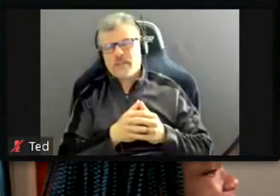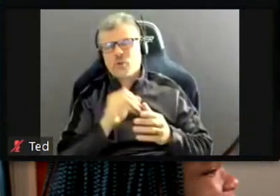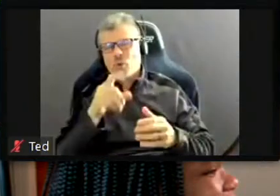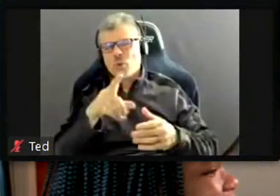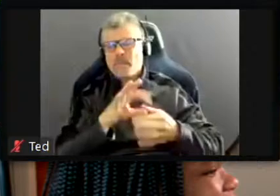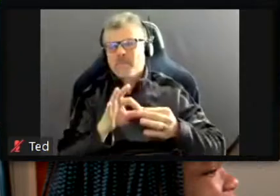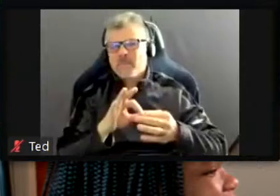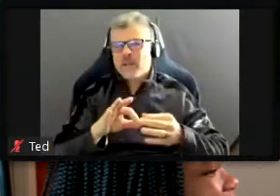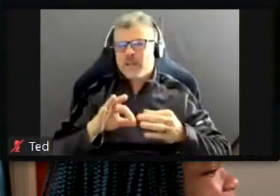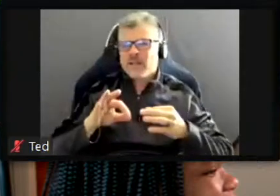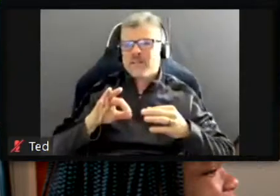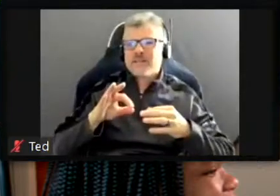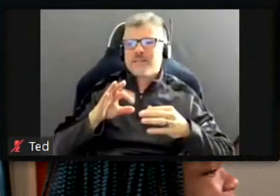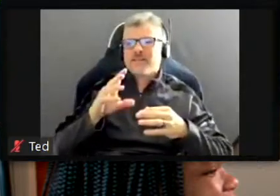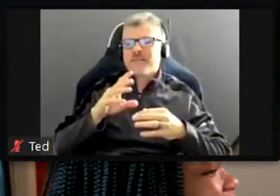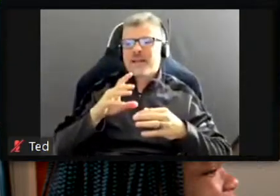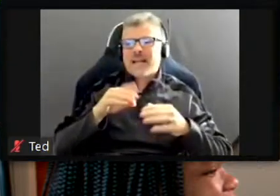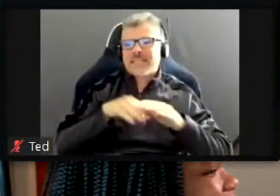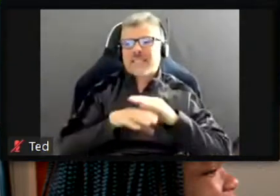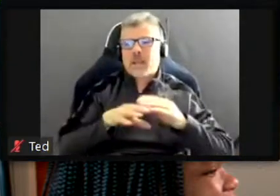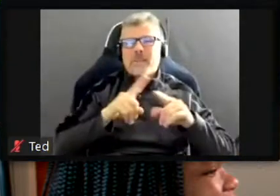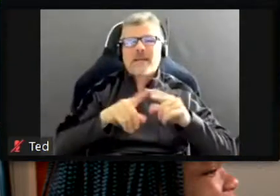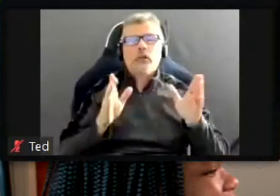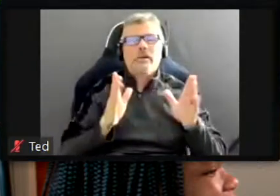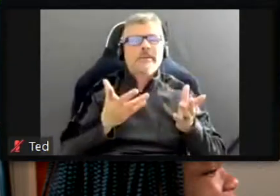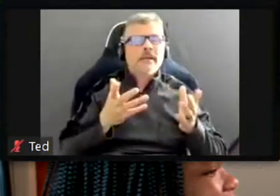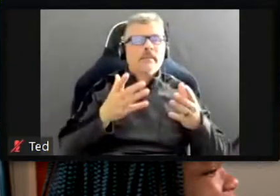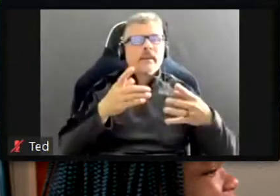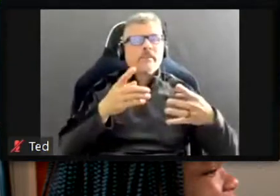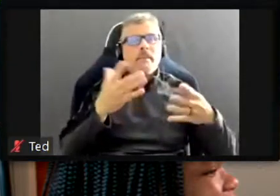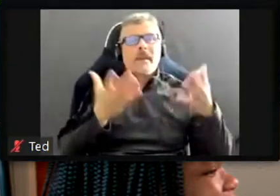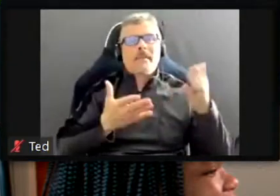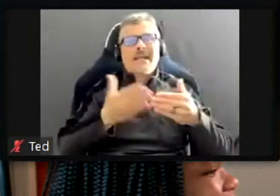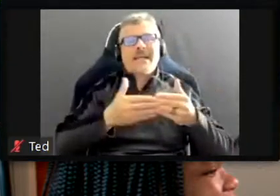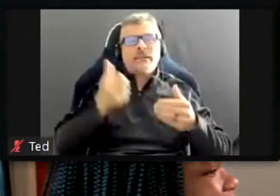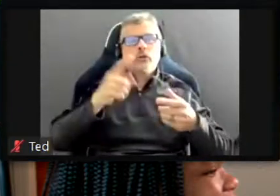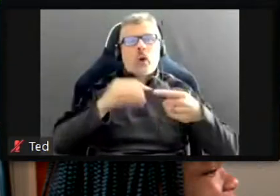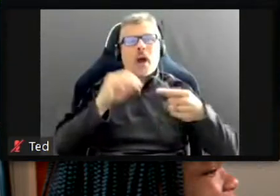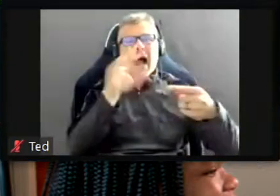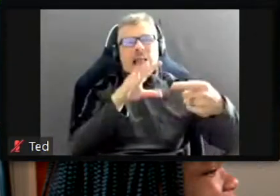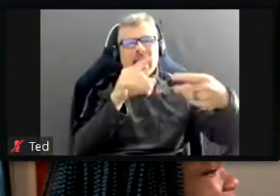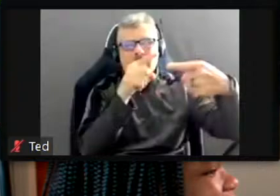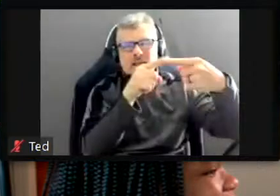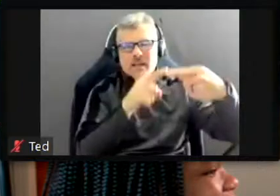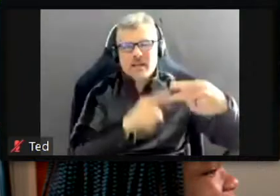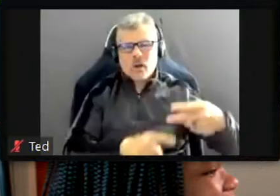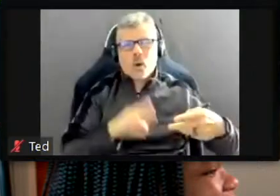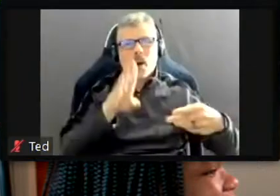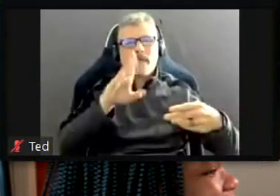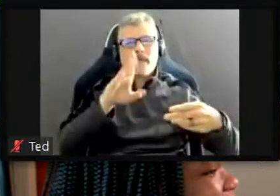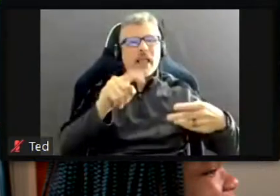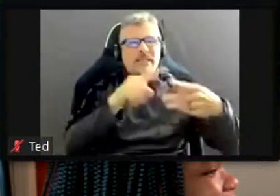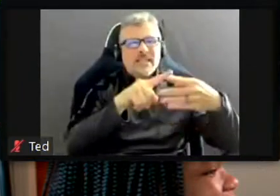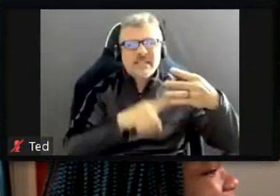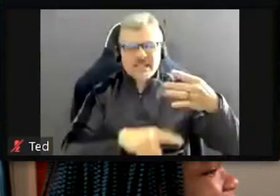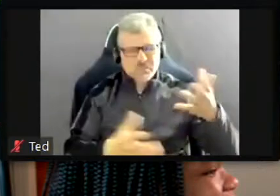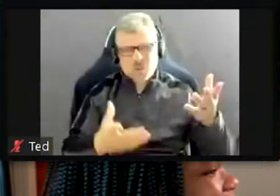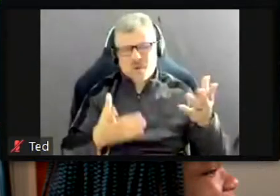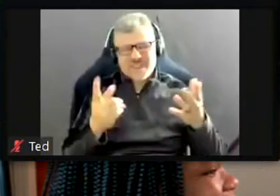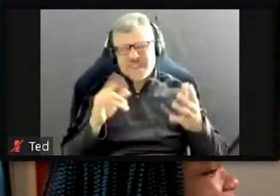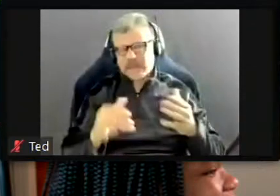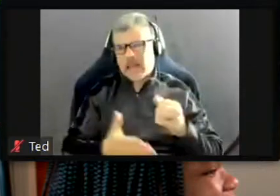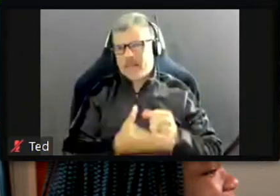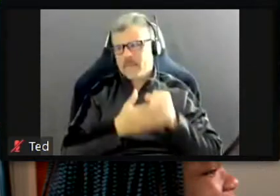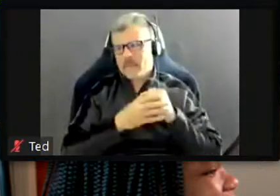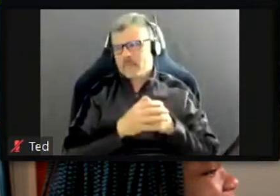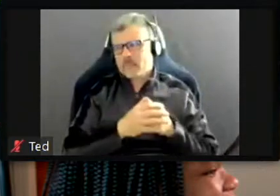chunks, digestible, maybe in some bullets or highlights, is something that's very helpful. You did